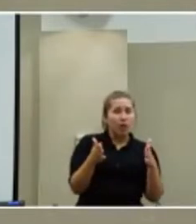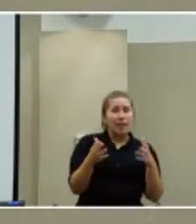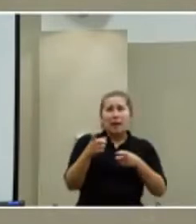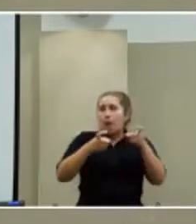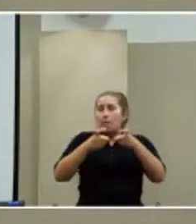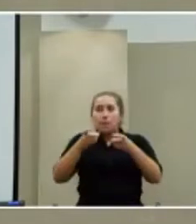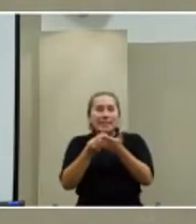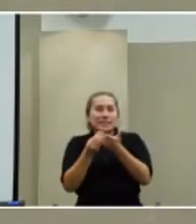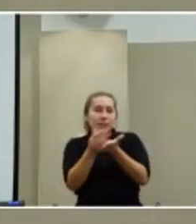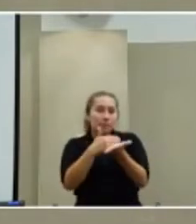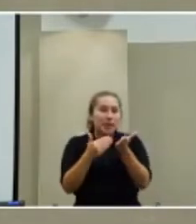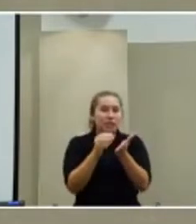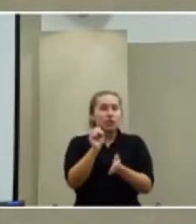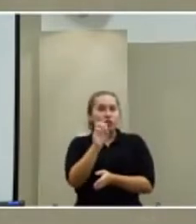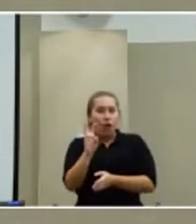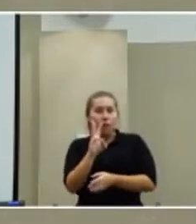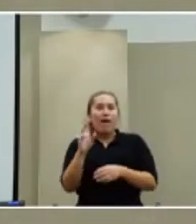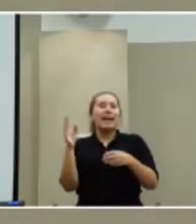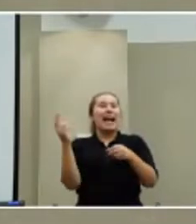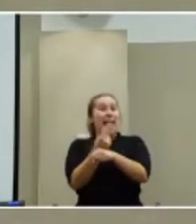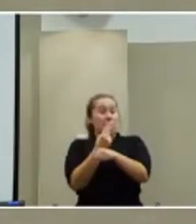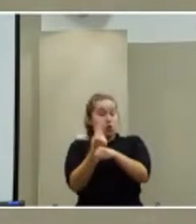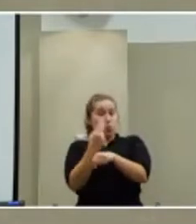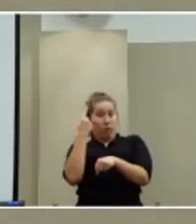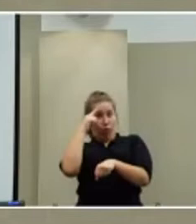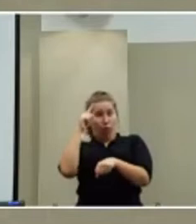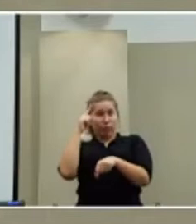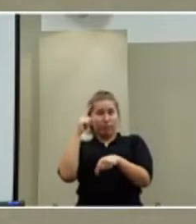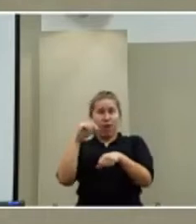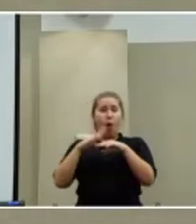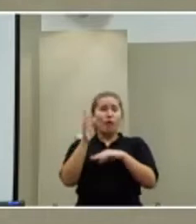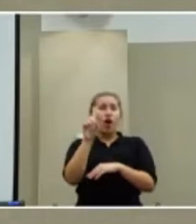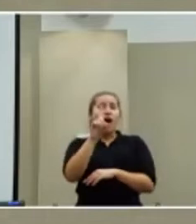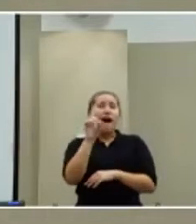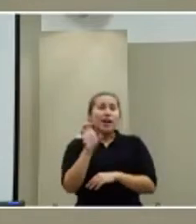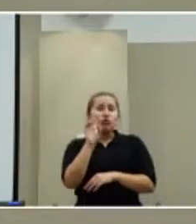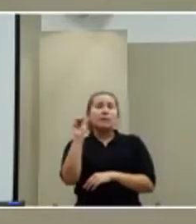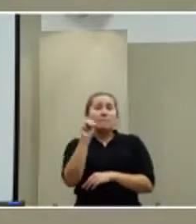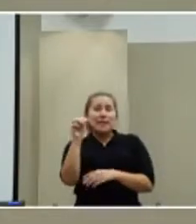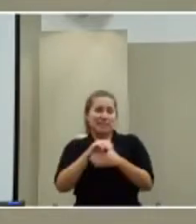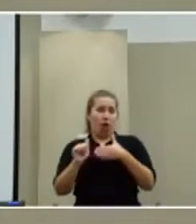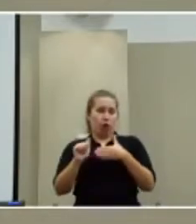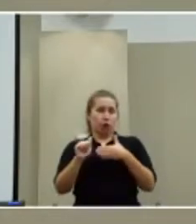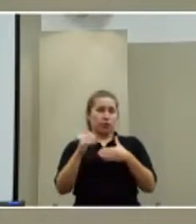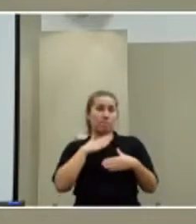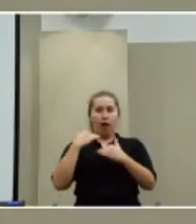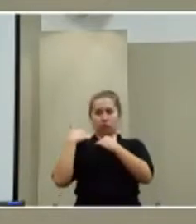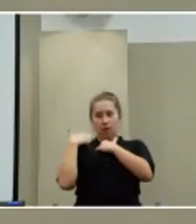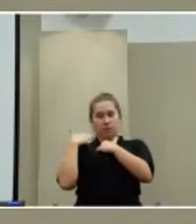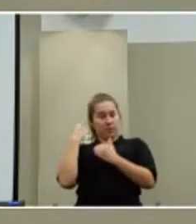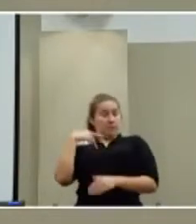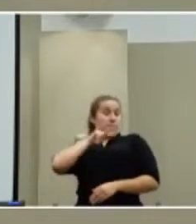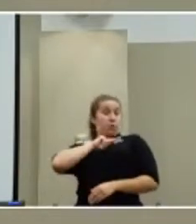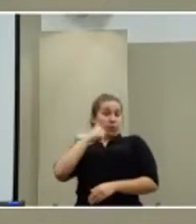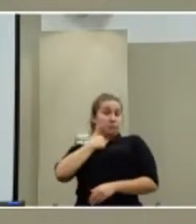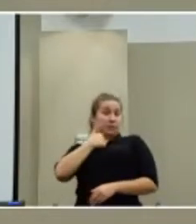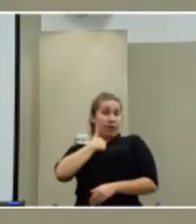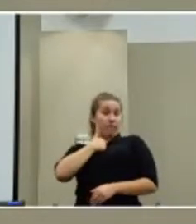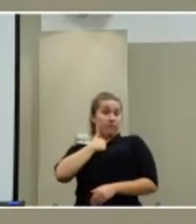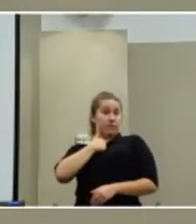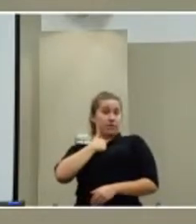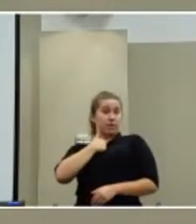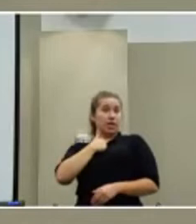the budget software that I use for over $100 million that I'm responsible for personally, do